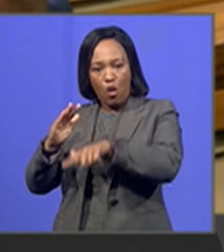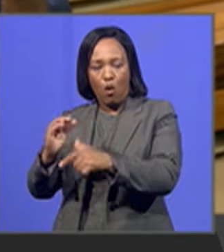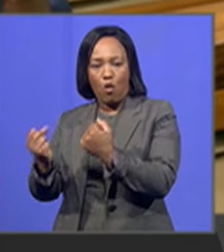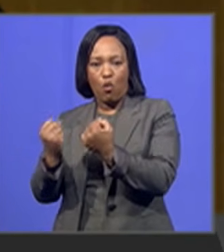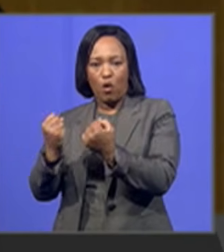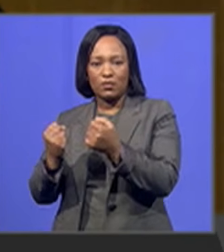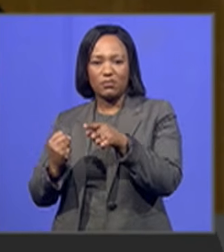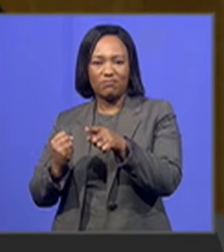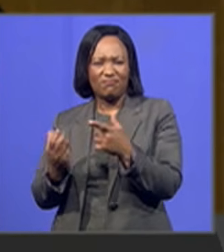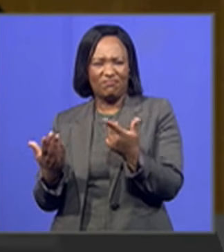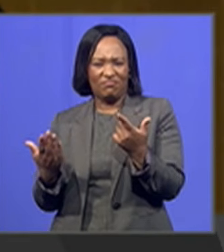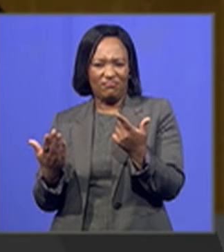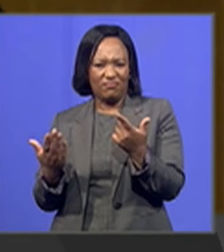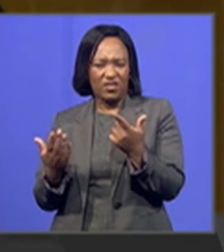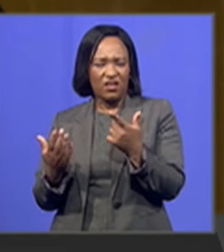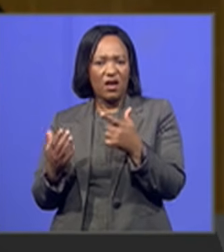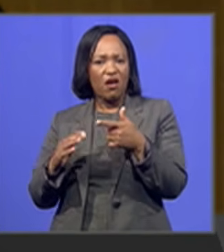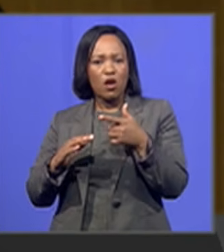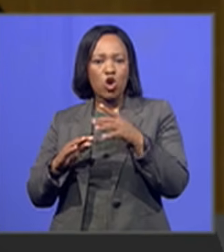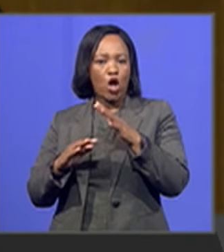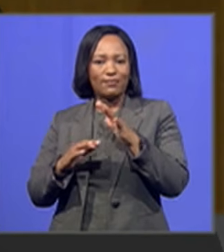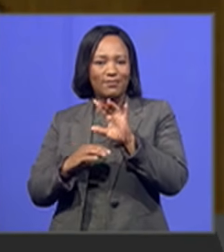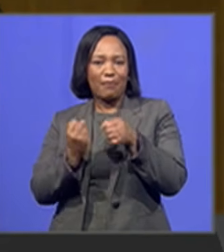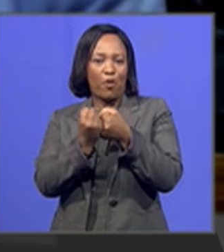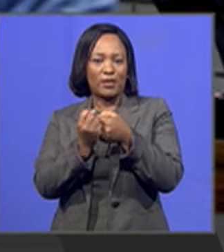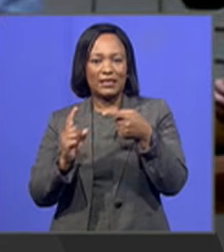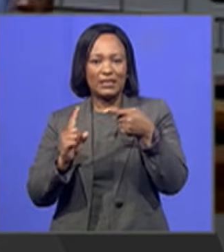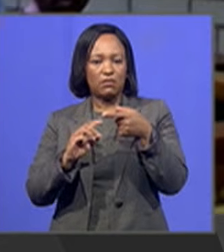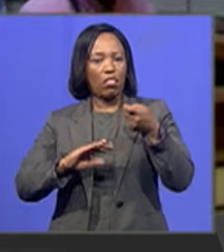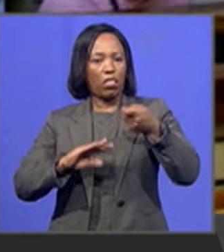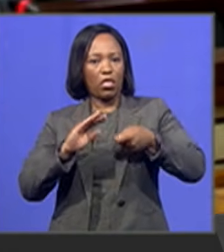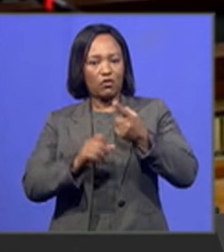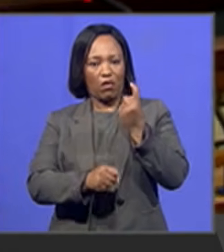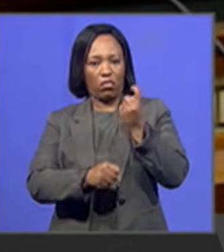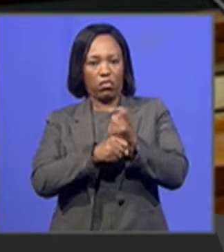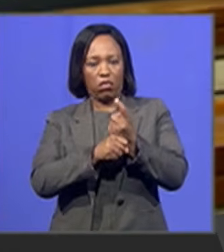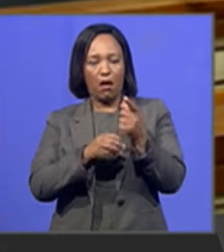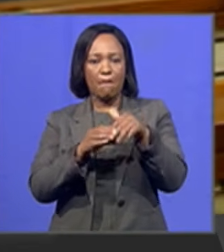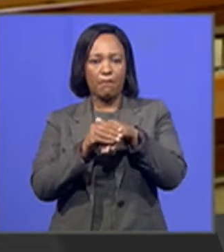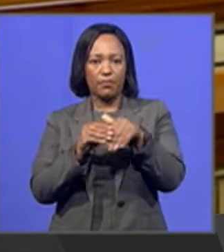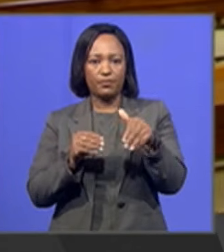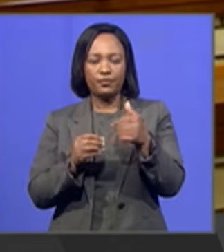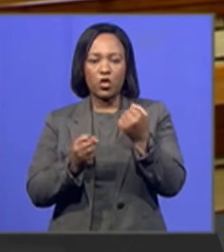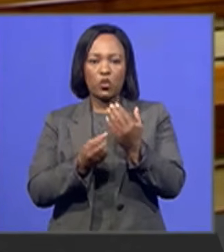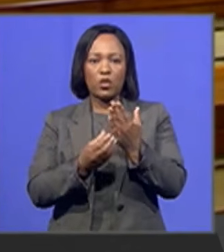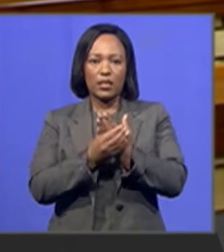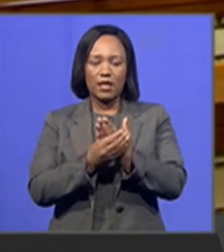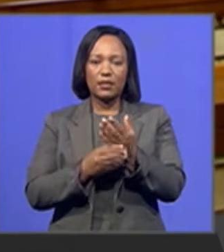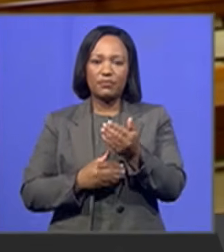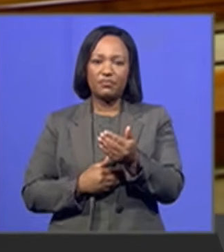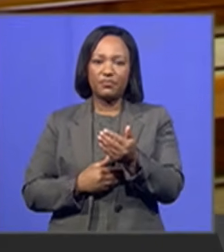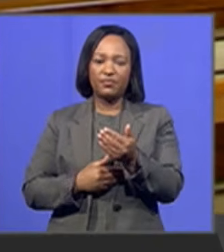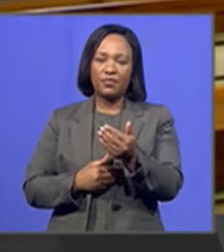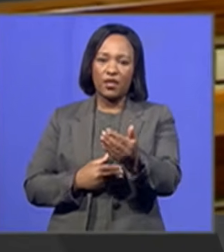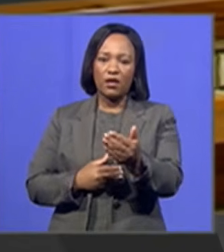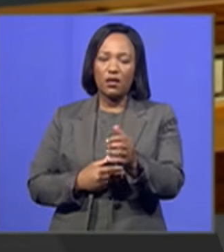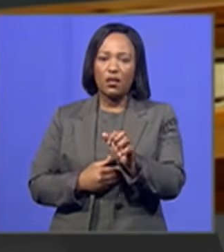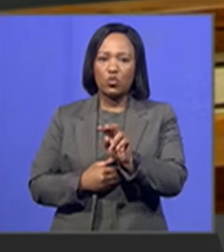court did not err in its judgment or in its ruling to deny Nkosi bail. Nyewe e tla tswela pele ka la